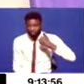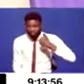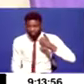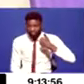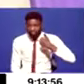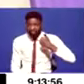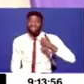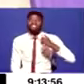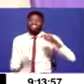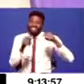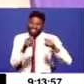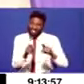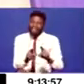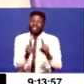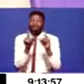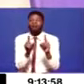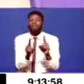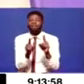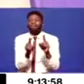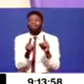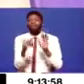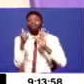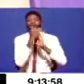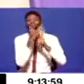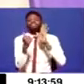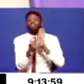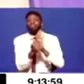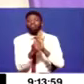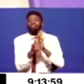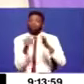na agenda na plan